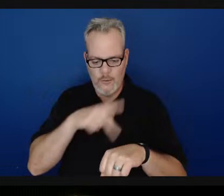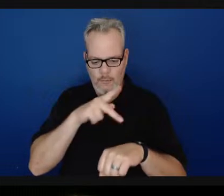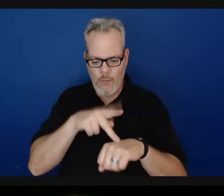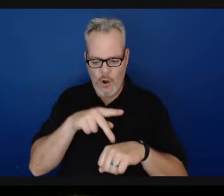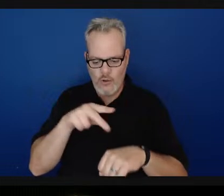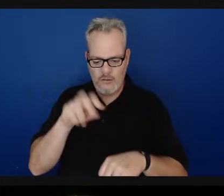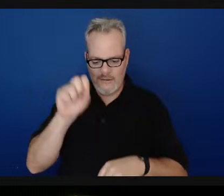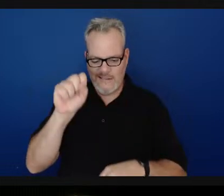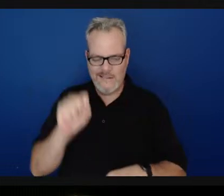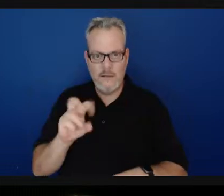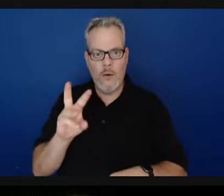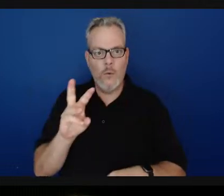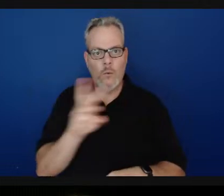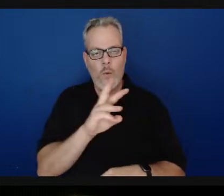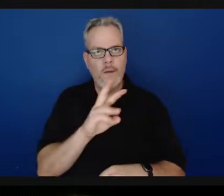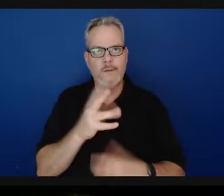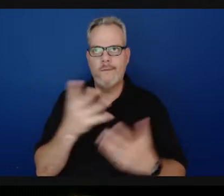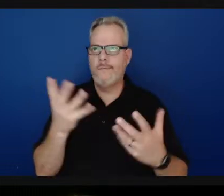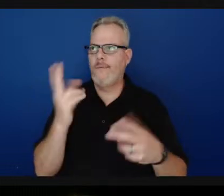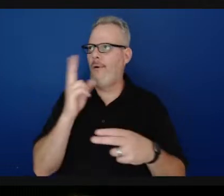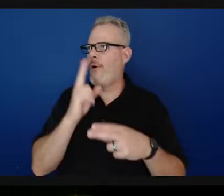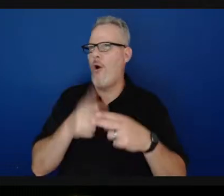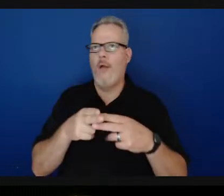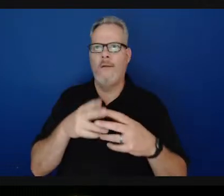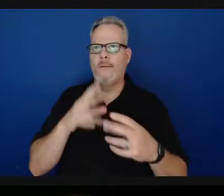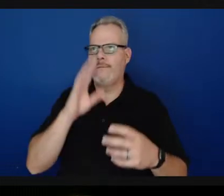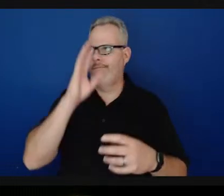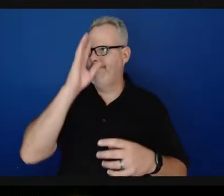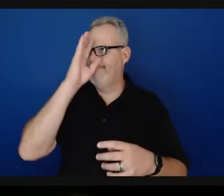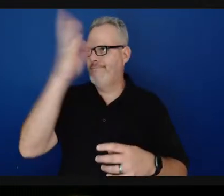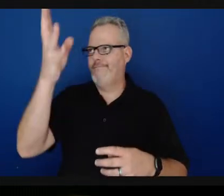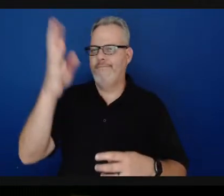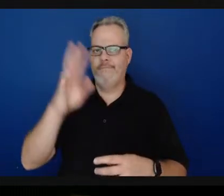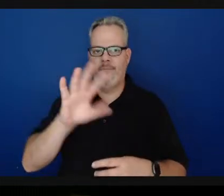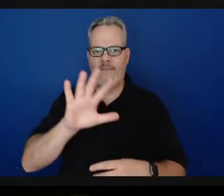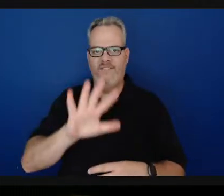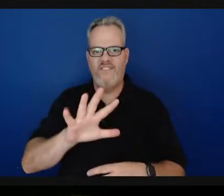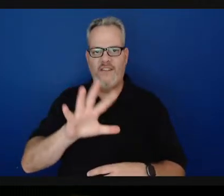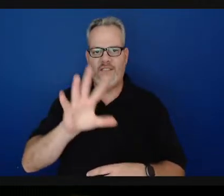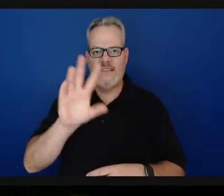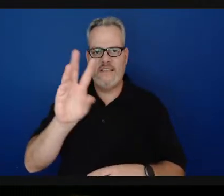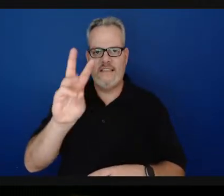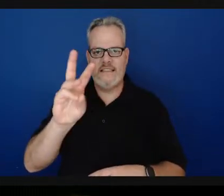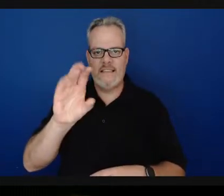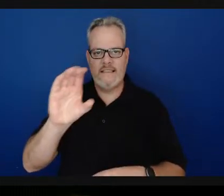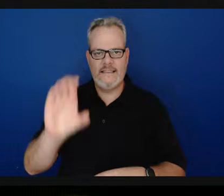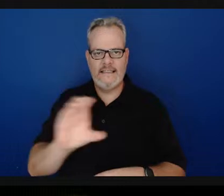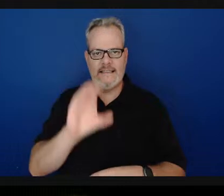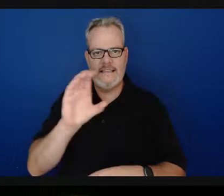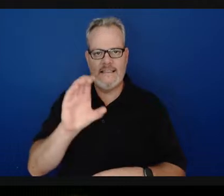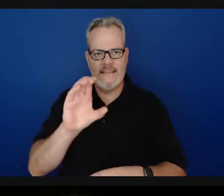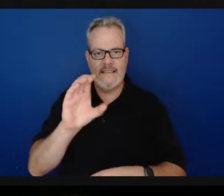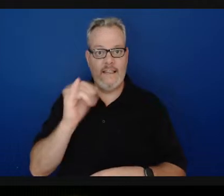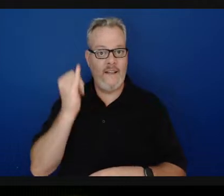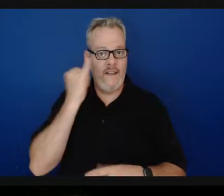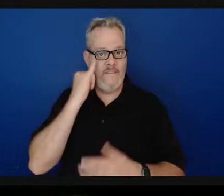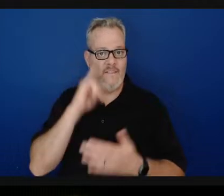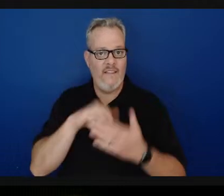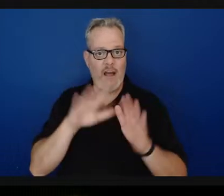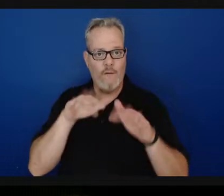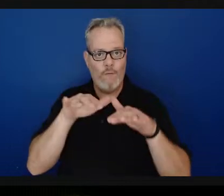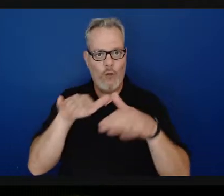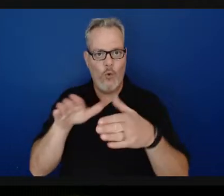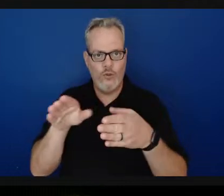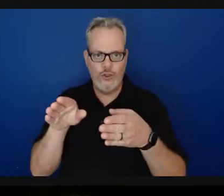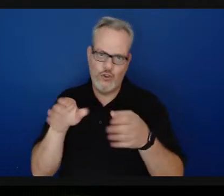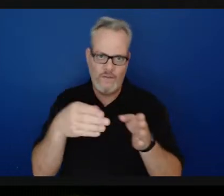let's call it like 56C or something, right? And then if that flow shifts east of Kalapana, and it changes